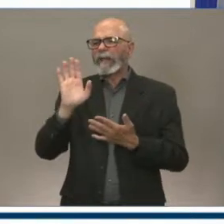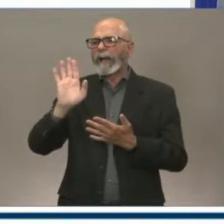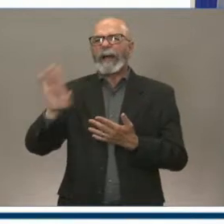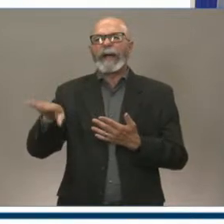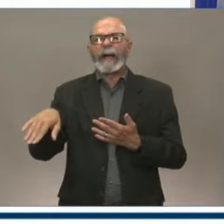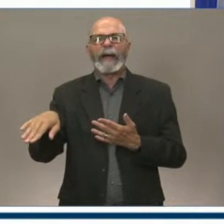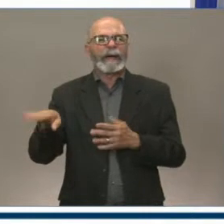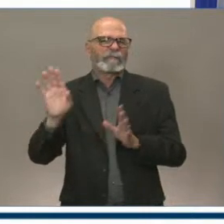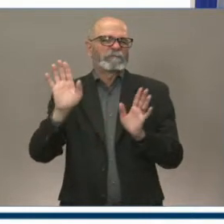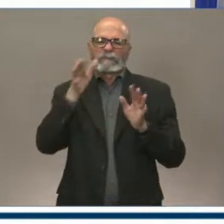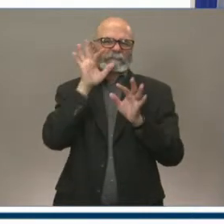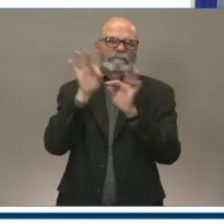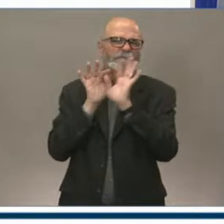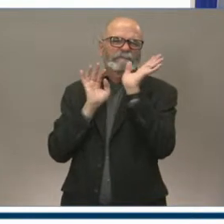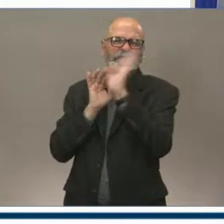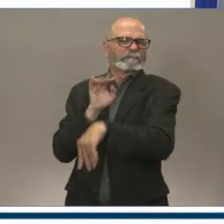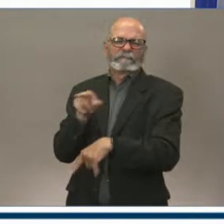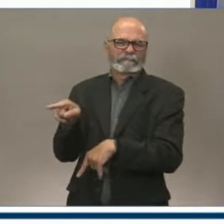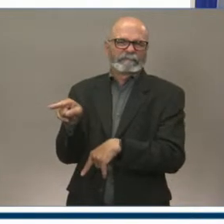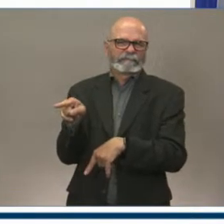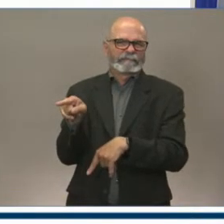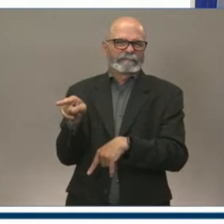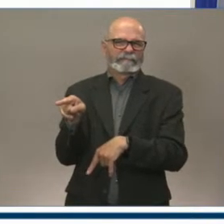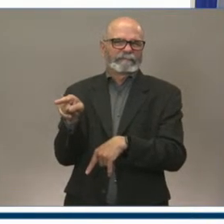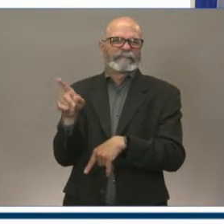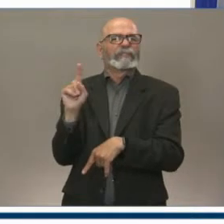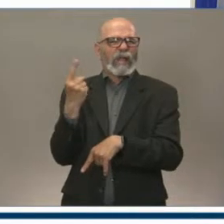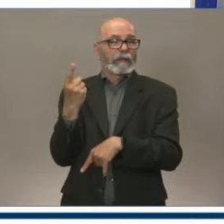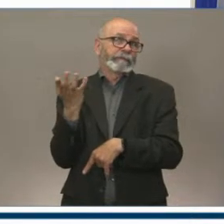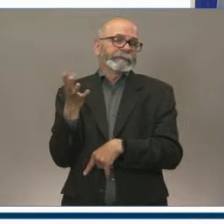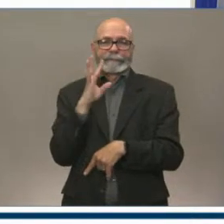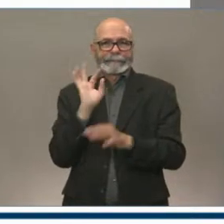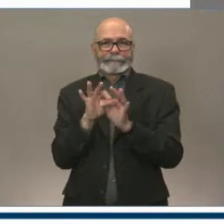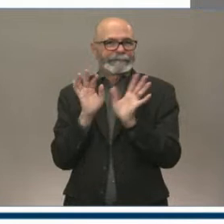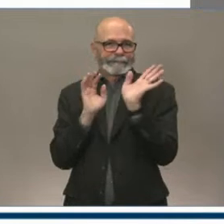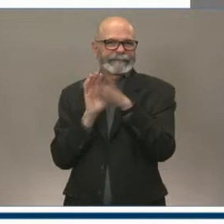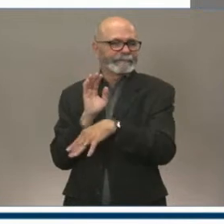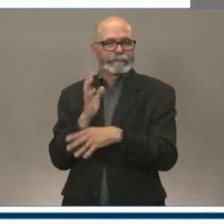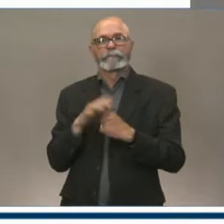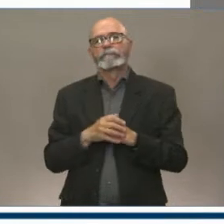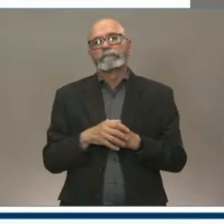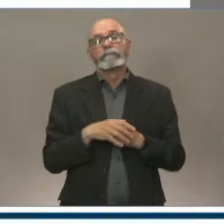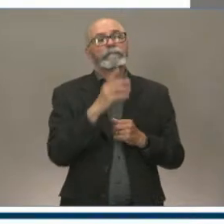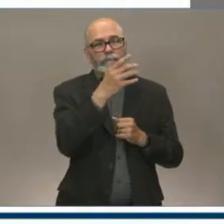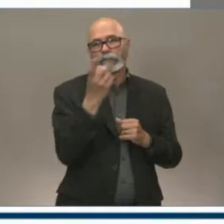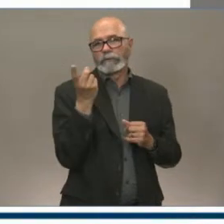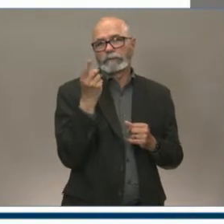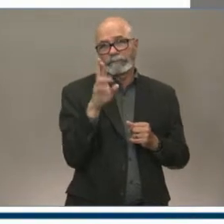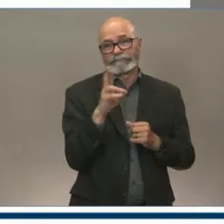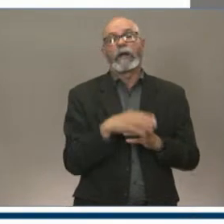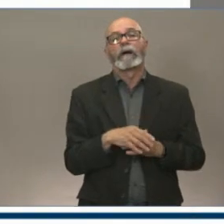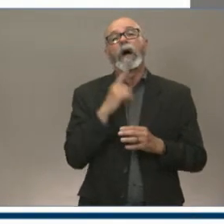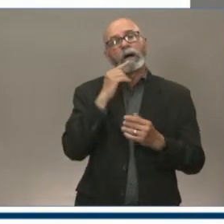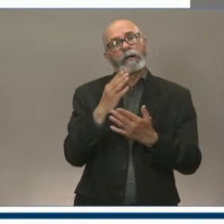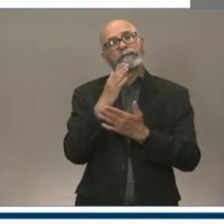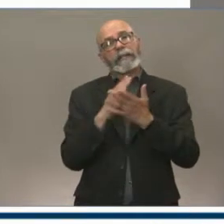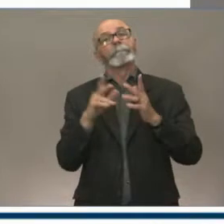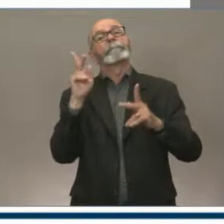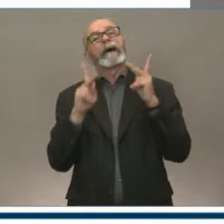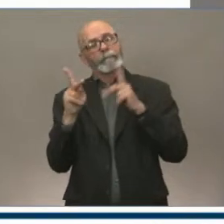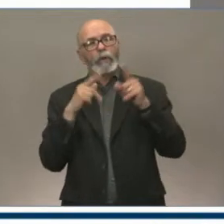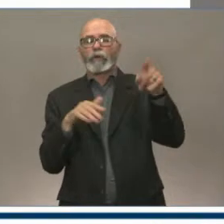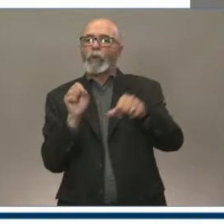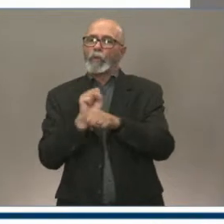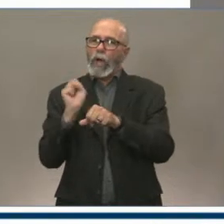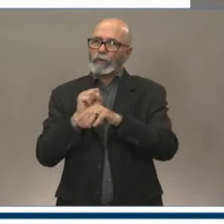wasn't deemed essential. So we got people in the Department of Business and others who are working in those details now.